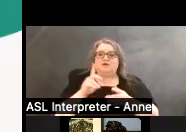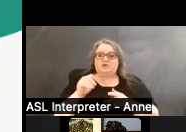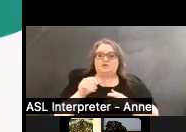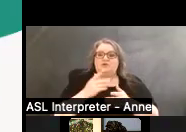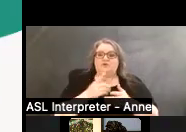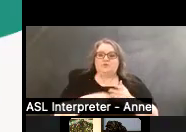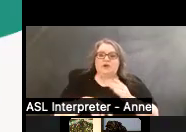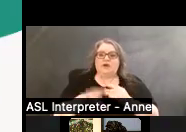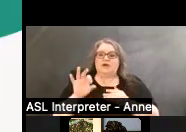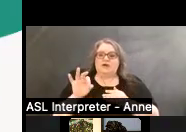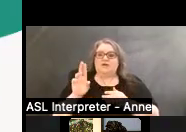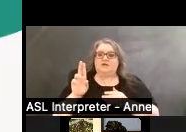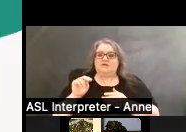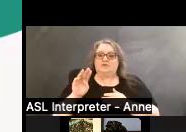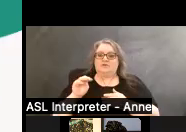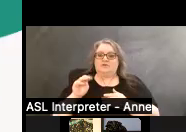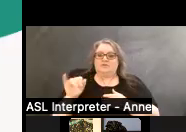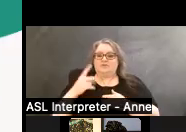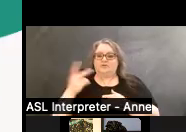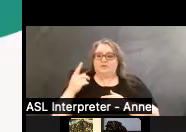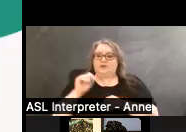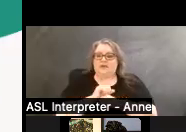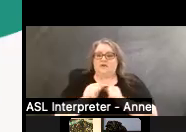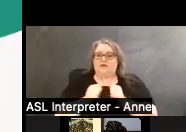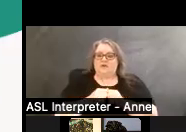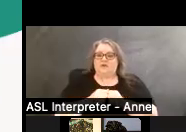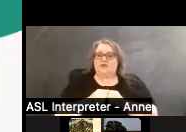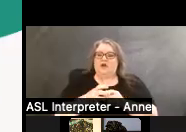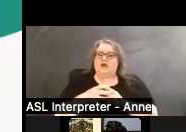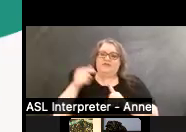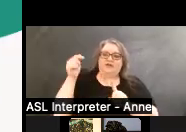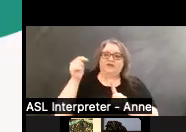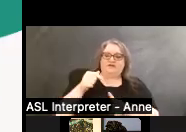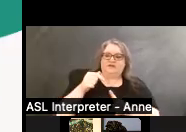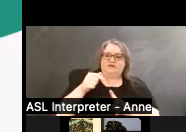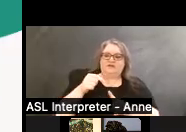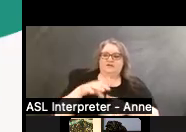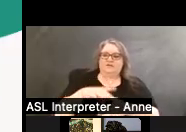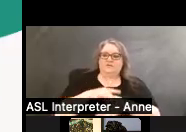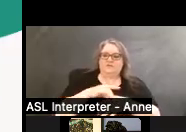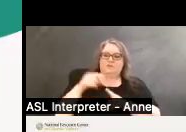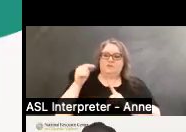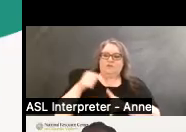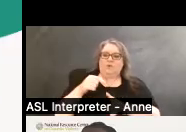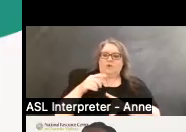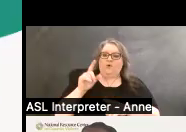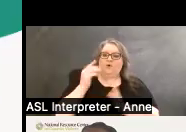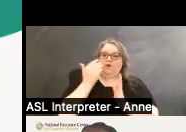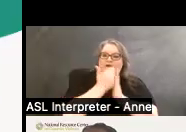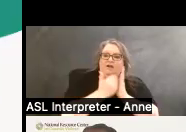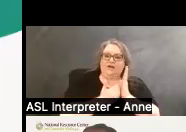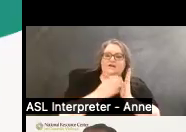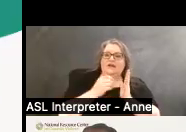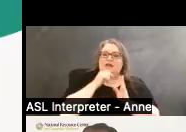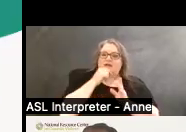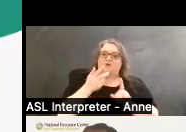worked with the LGBT Center on the core tenets of flexible funding, and don't assign an